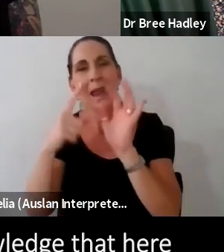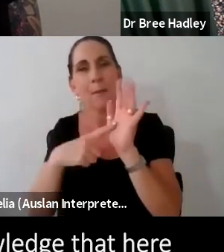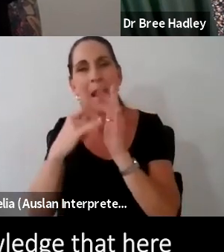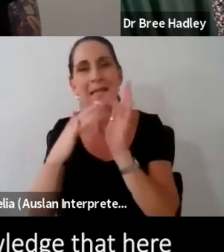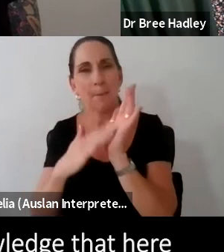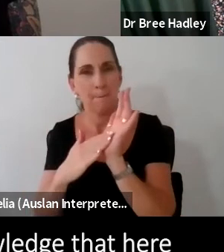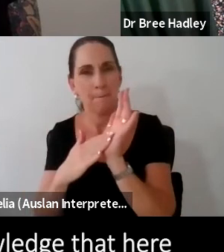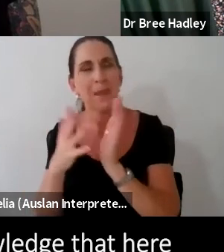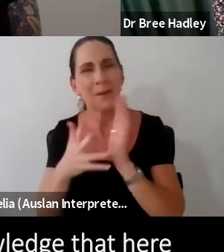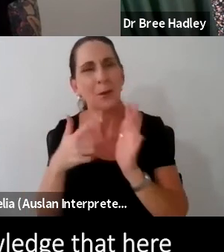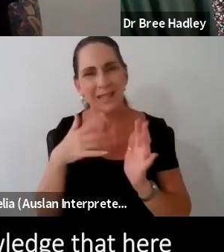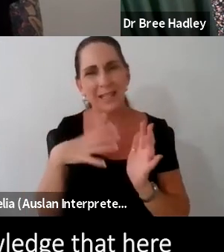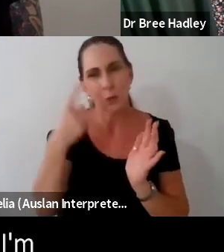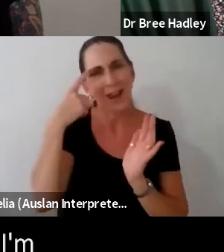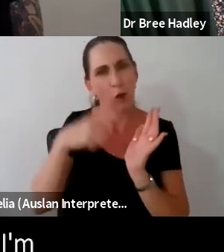acknowledge that here and now.